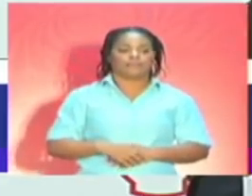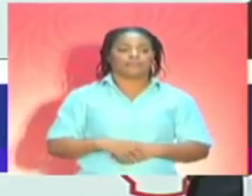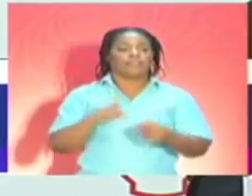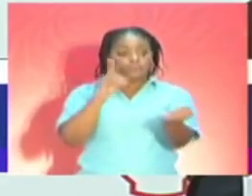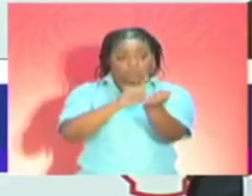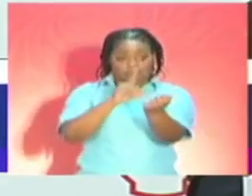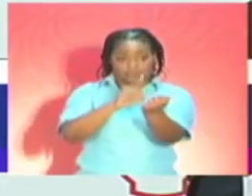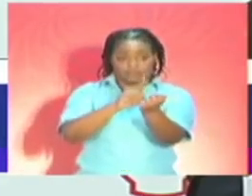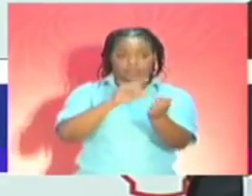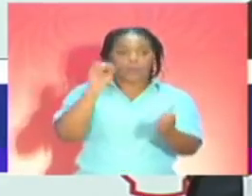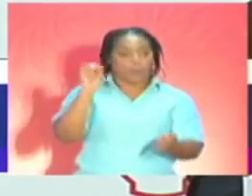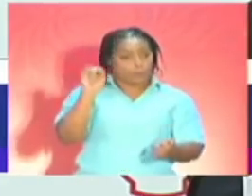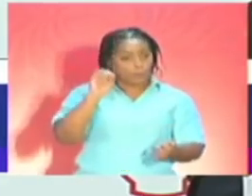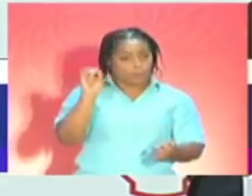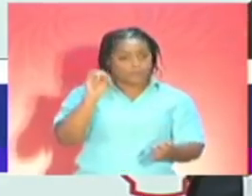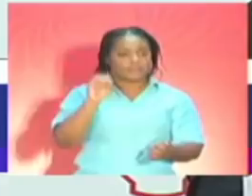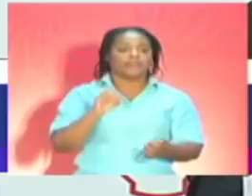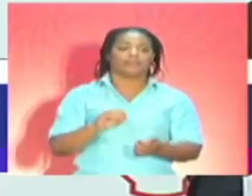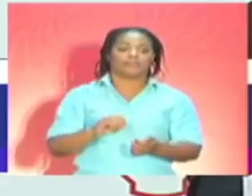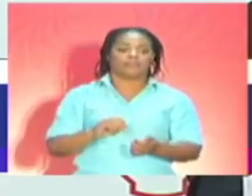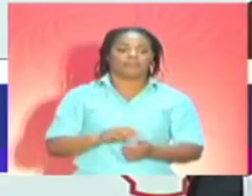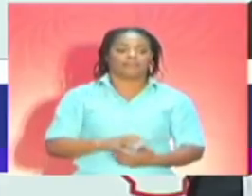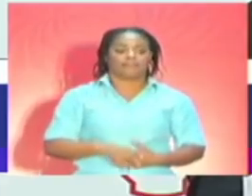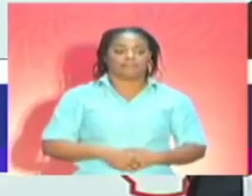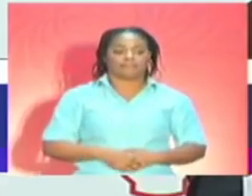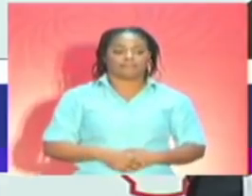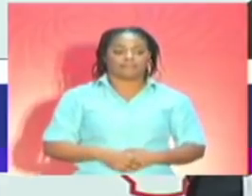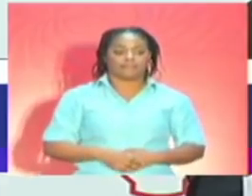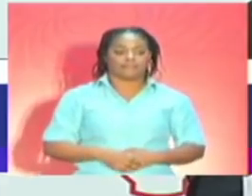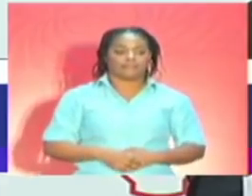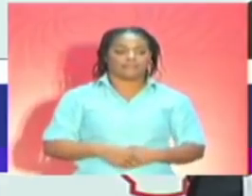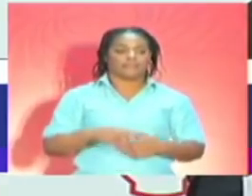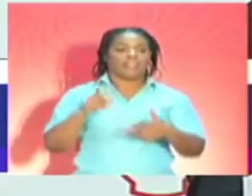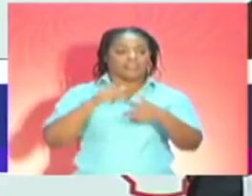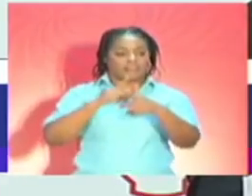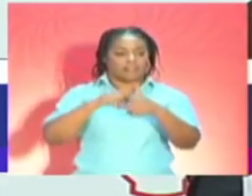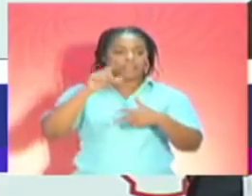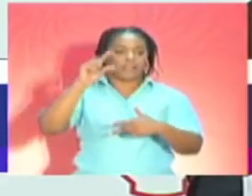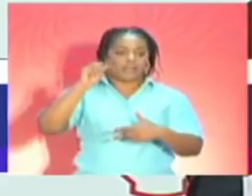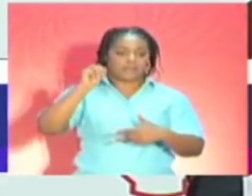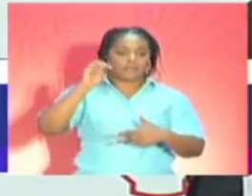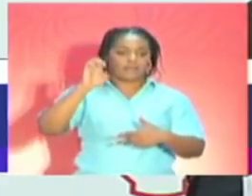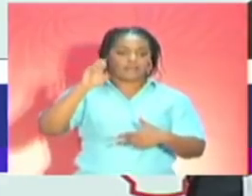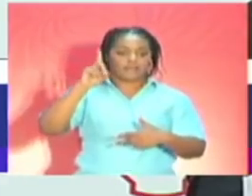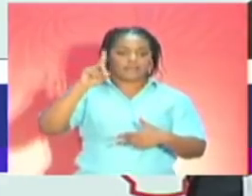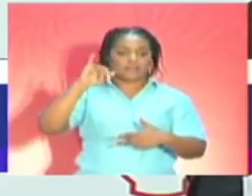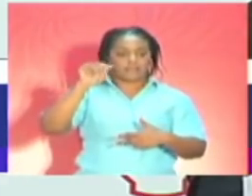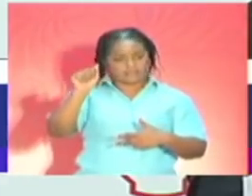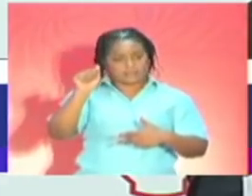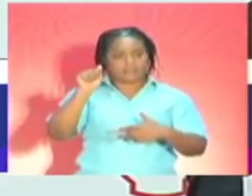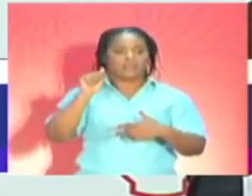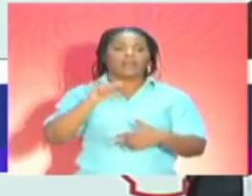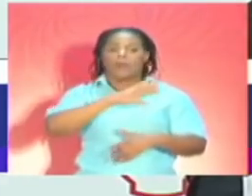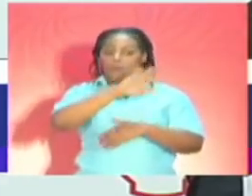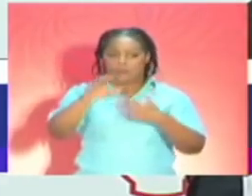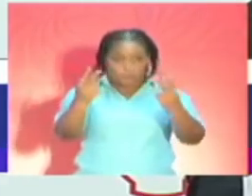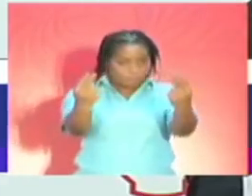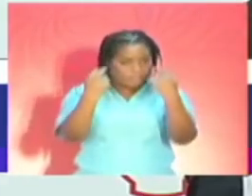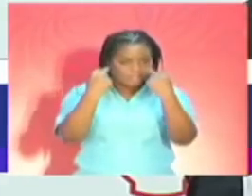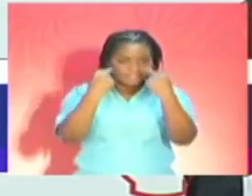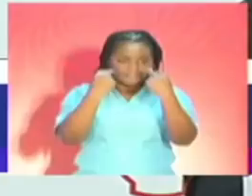Otello, Director of Mental Health at the Ministry of Health, members of the media, members of the viewing and listening public, good